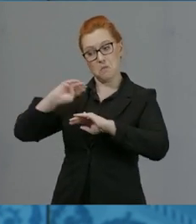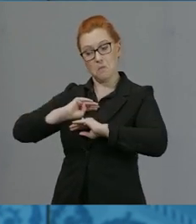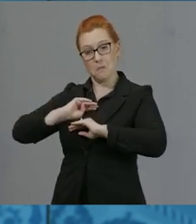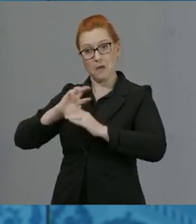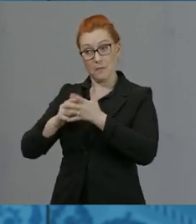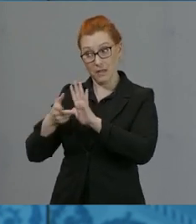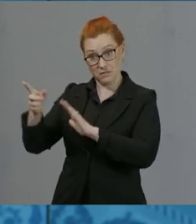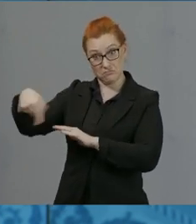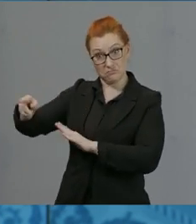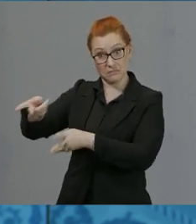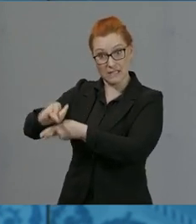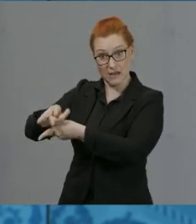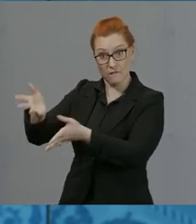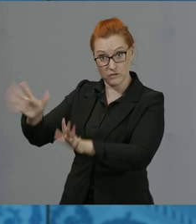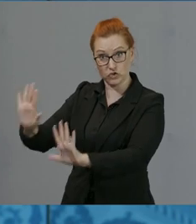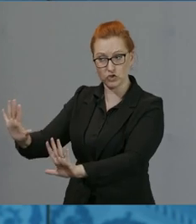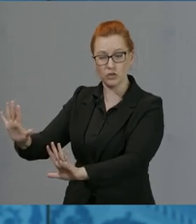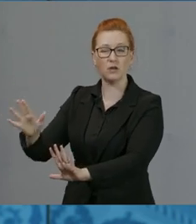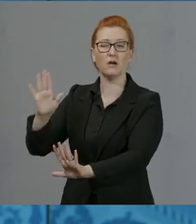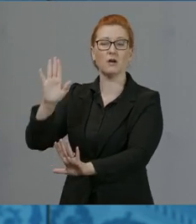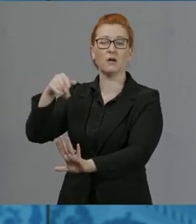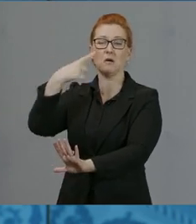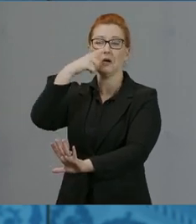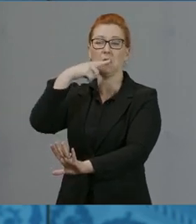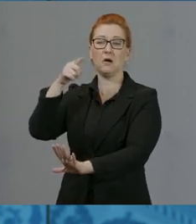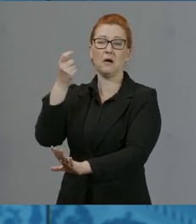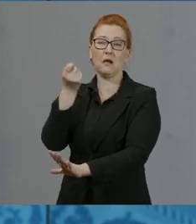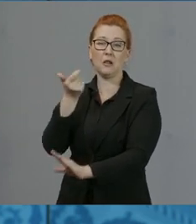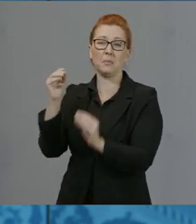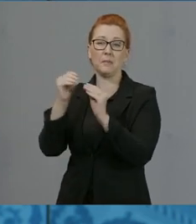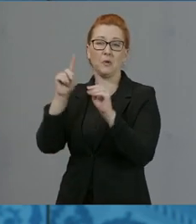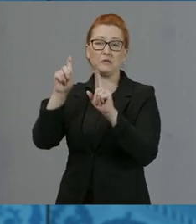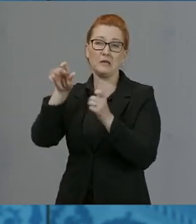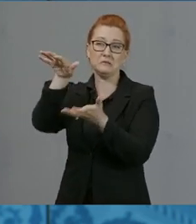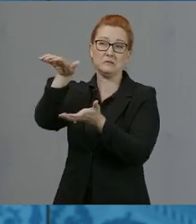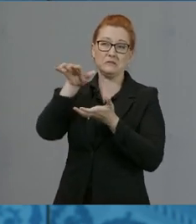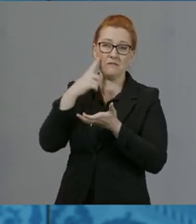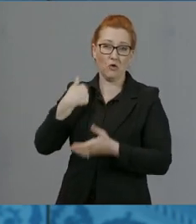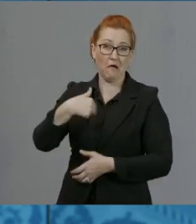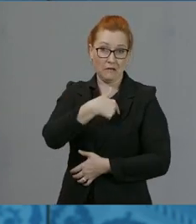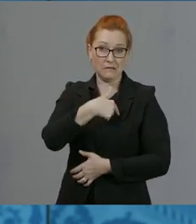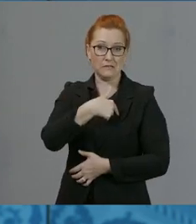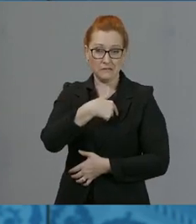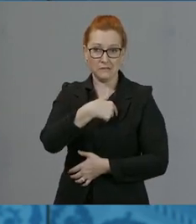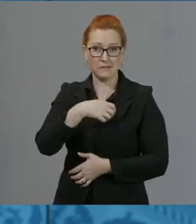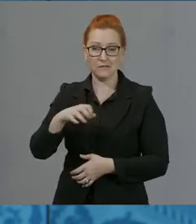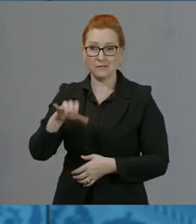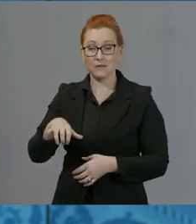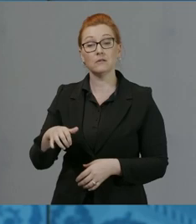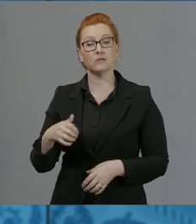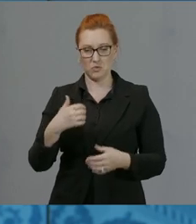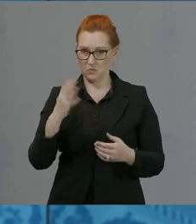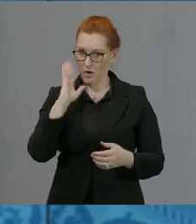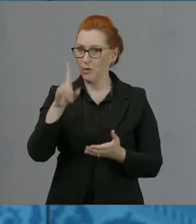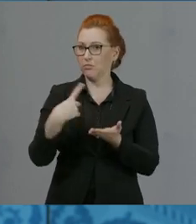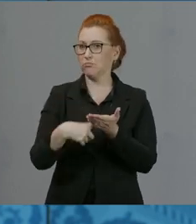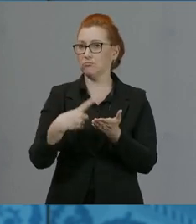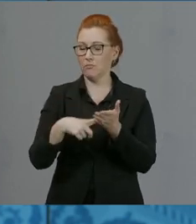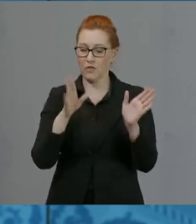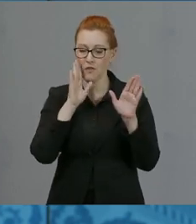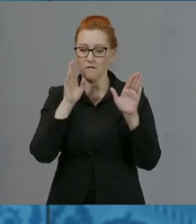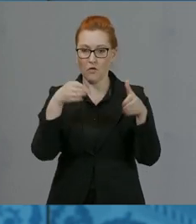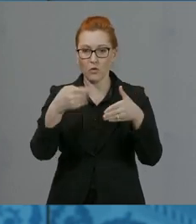both diagnostic and antibody. So the idea of the focus around public health and how the federal government can